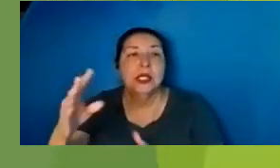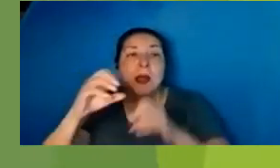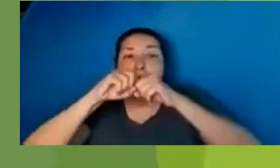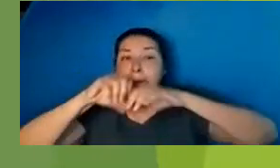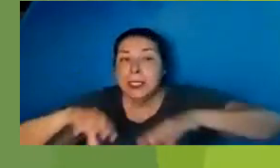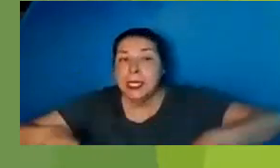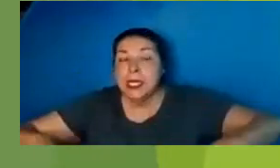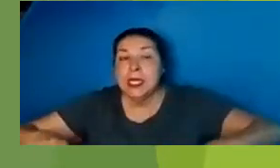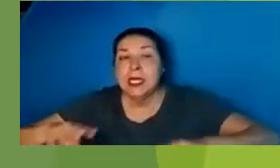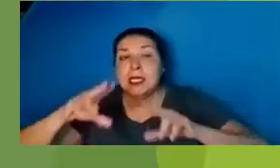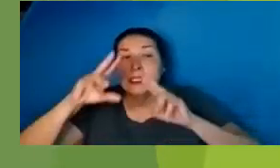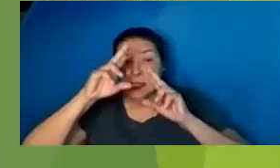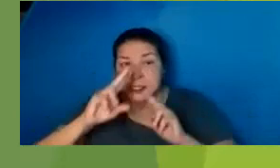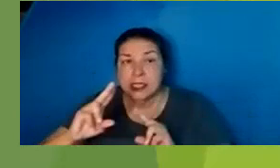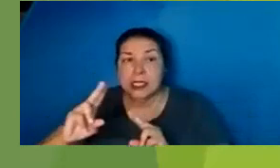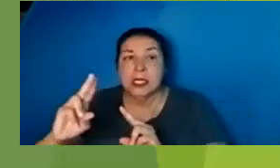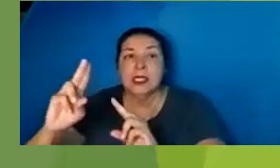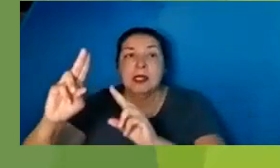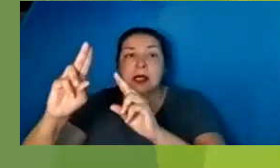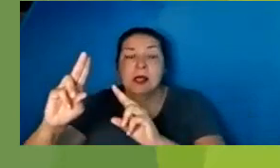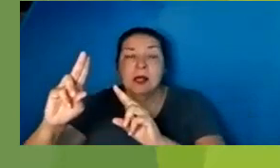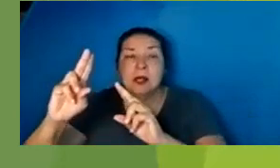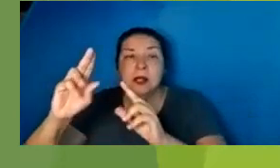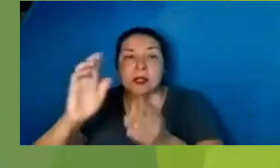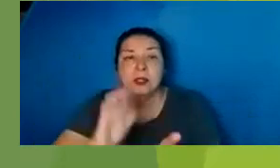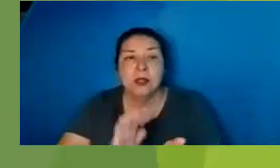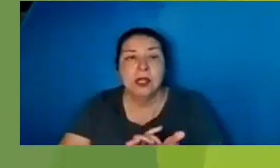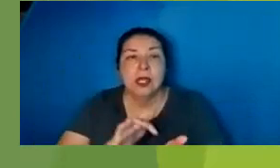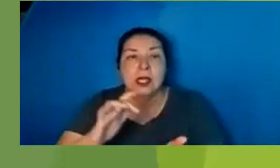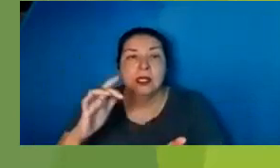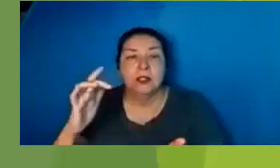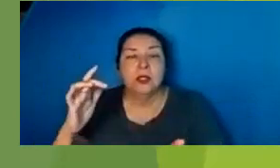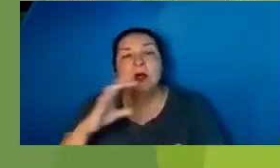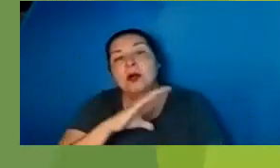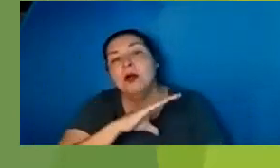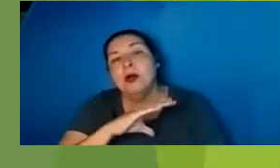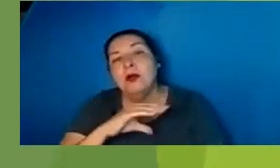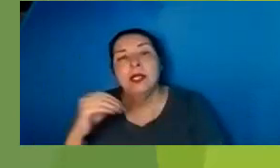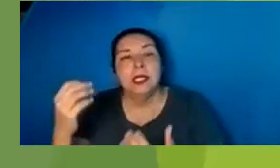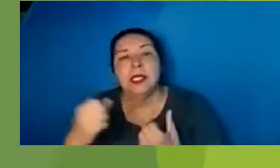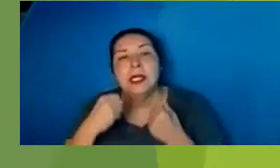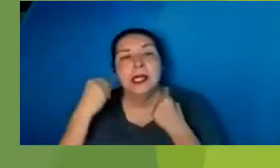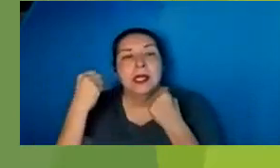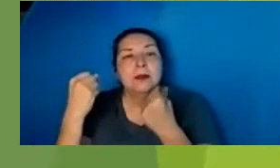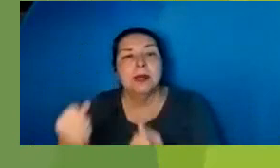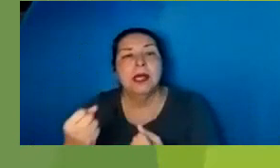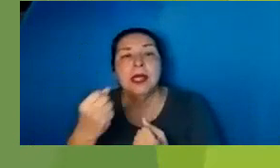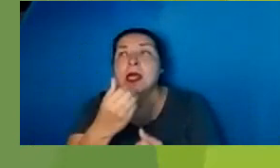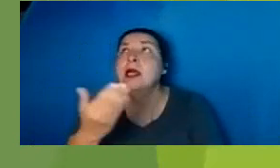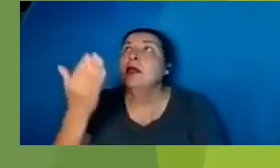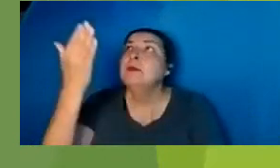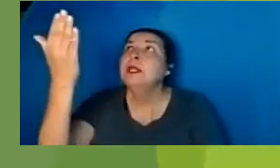Blessing and honor and glory and